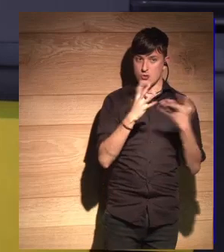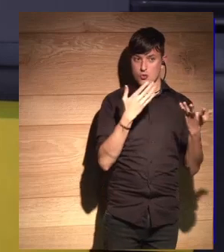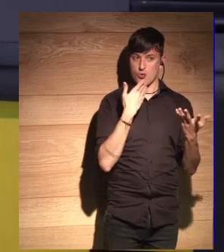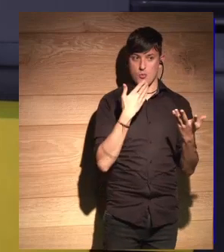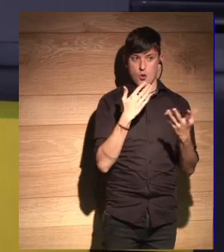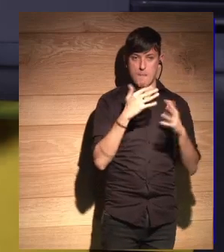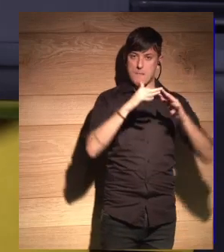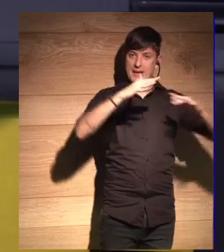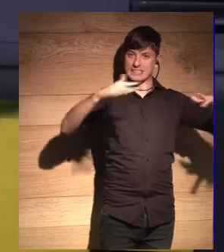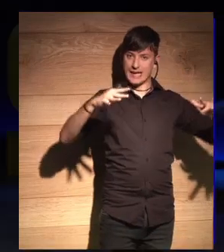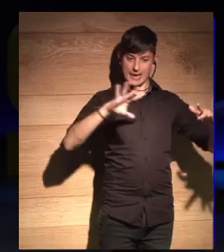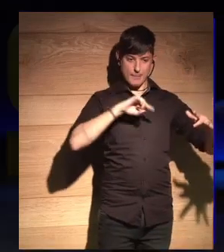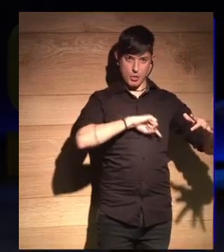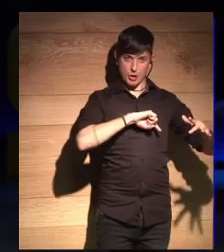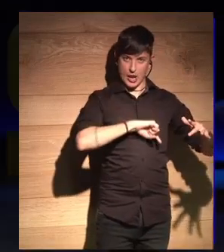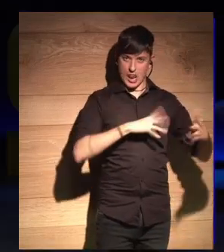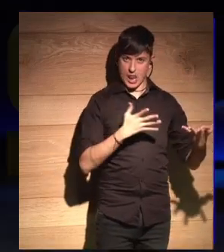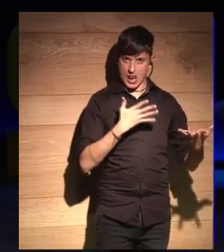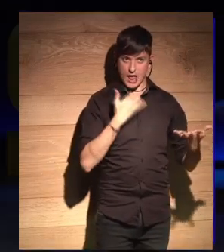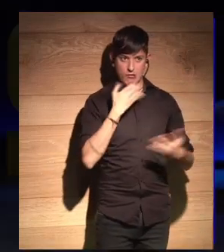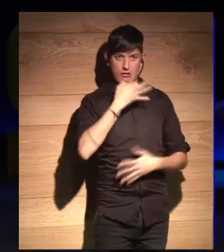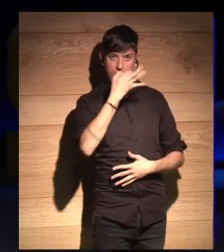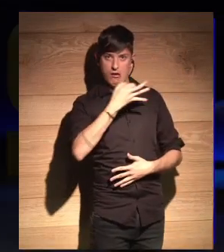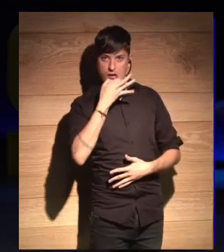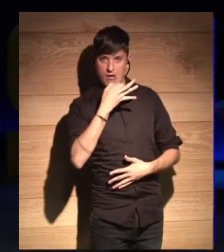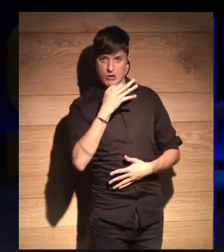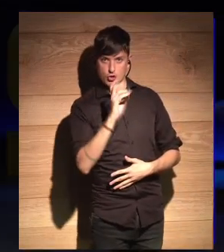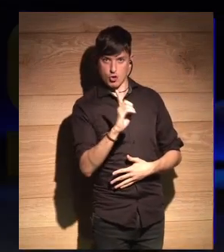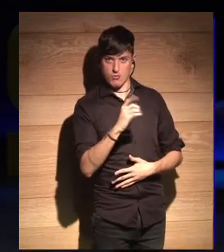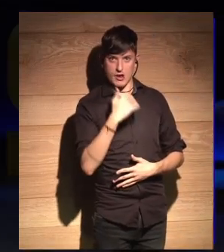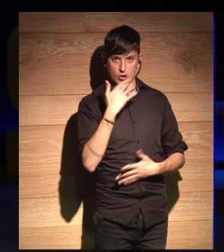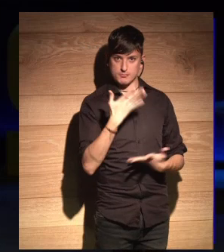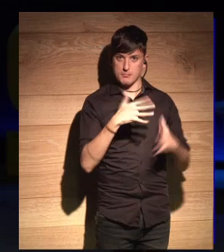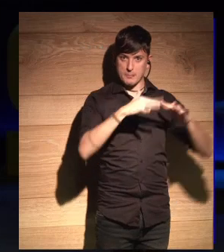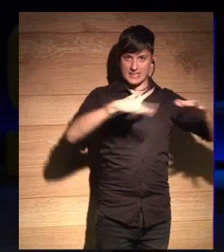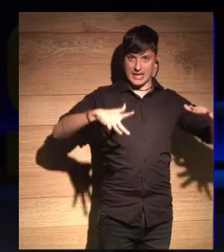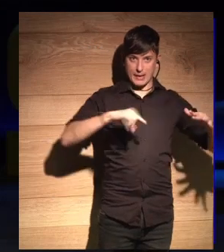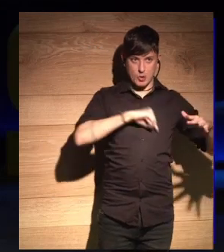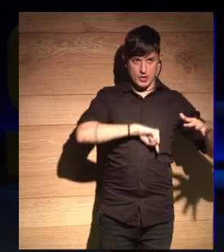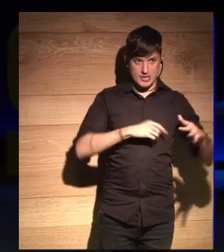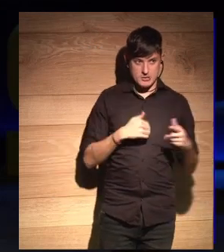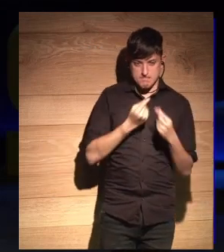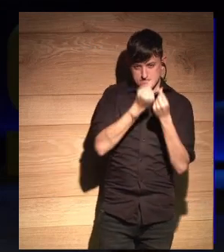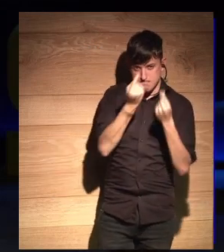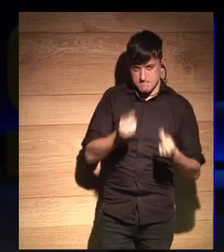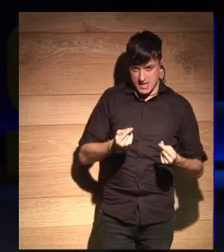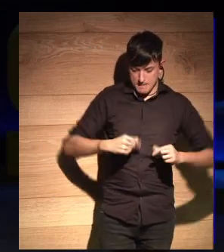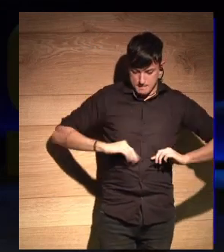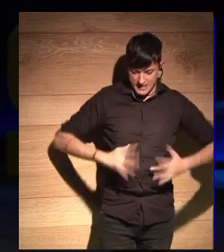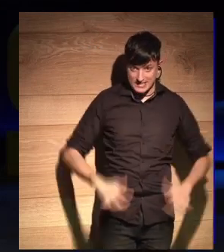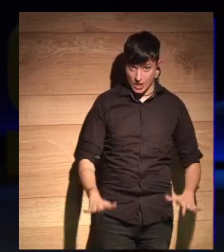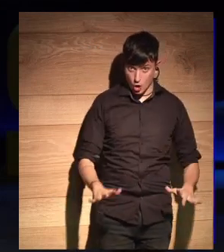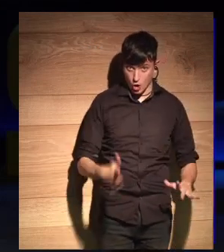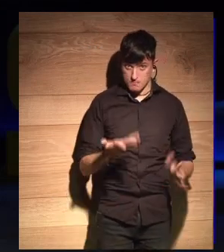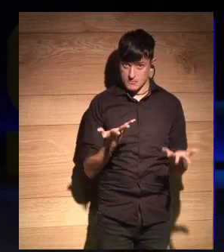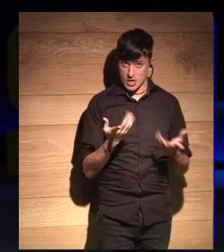monologue piece. And I designed this costume that could, through choreography and projection, change into